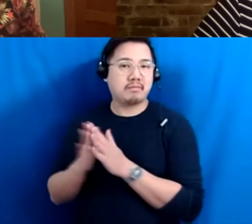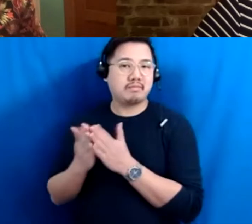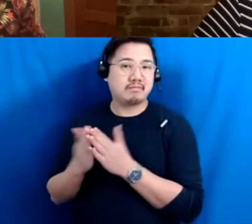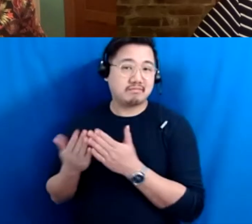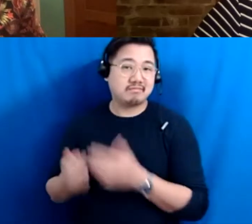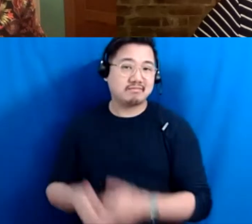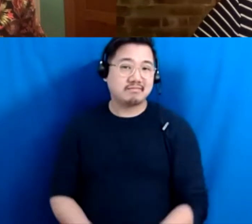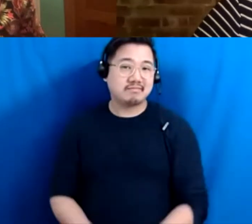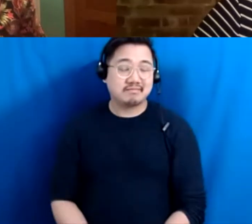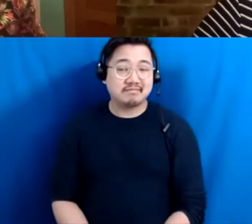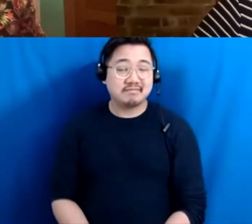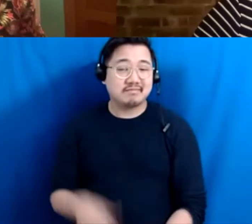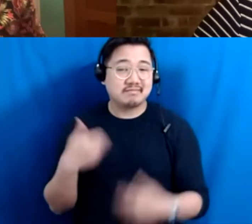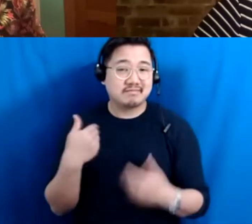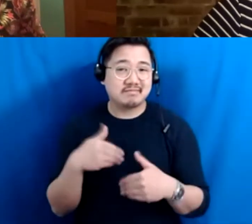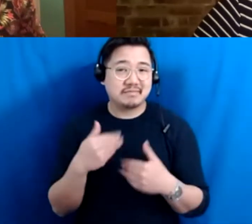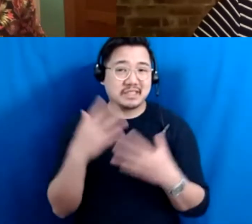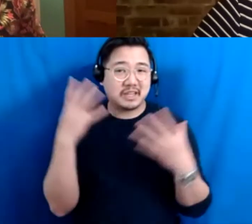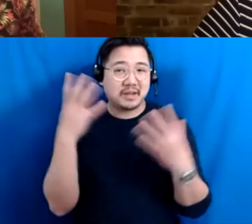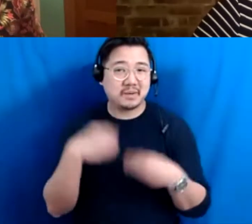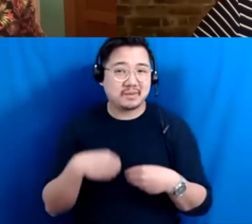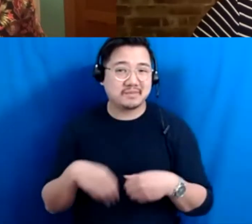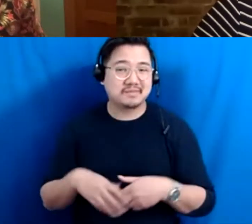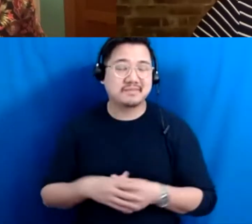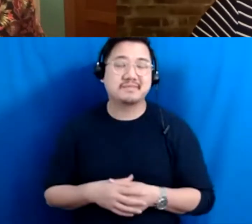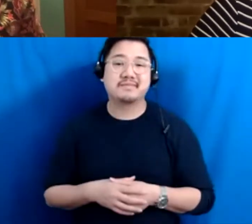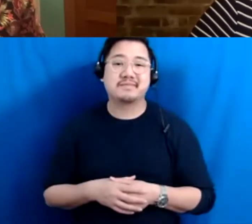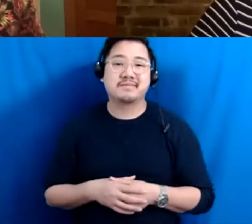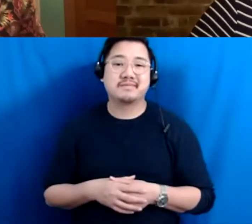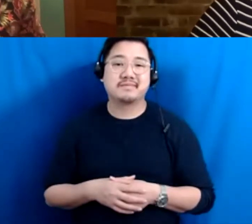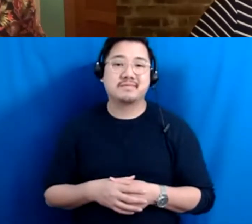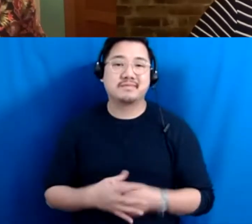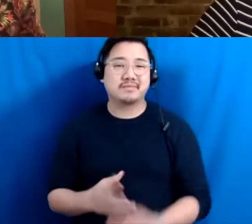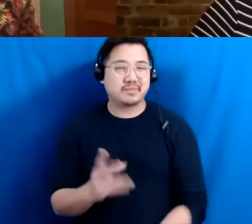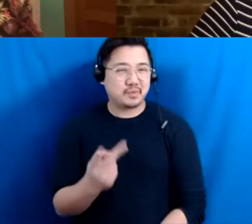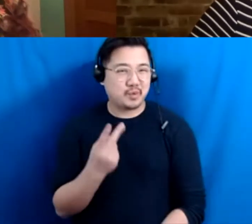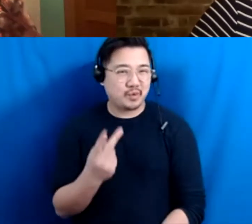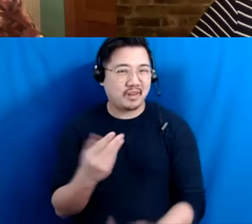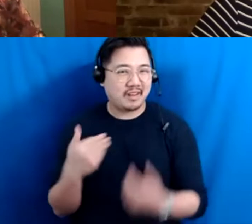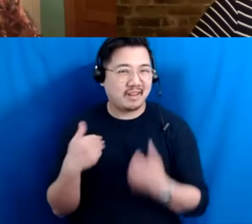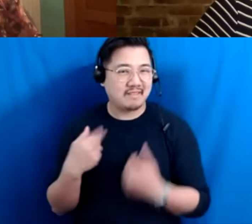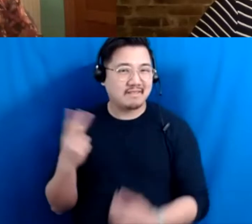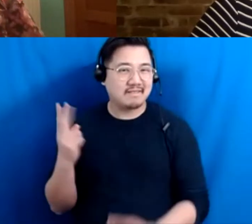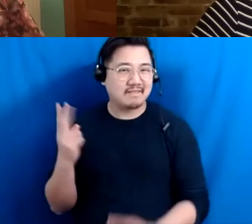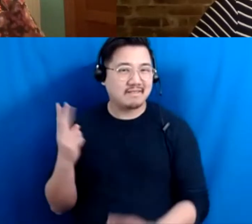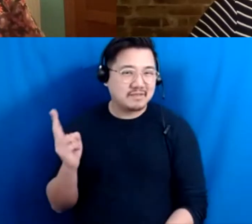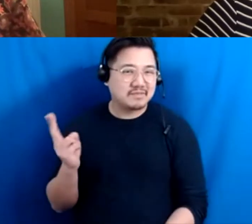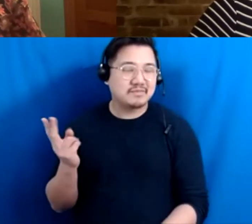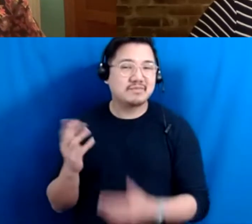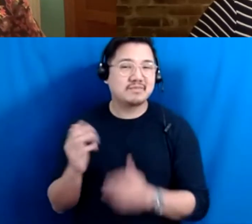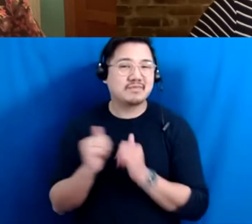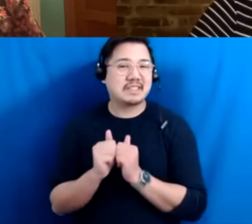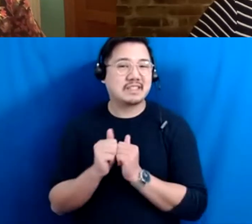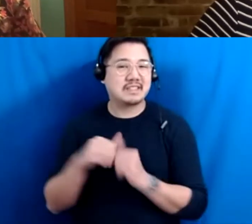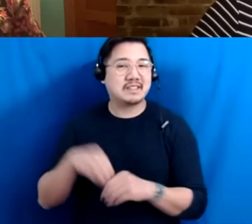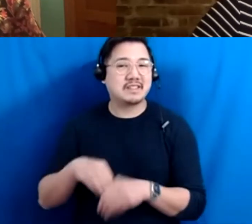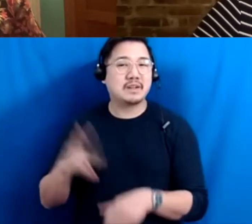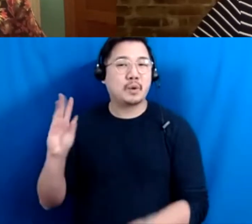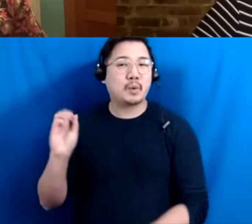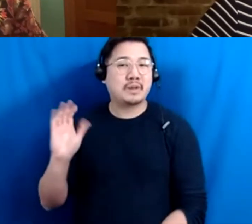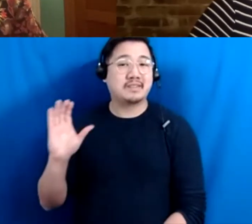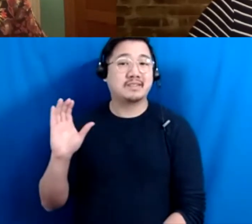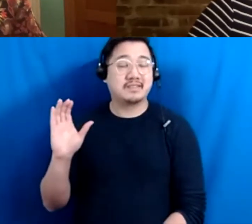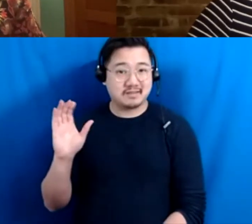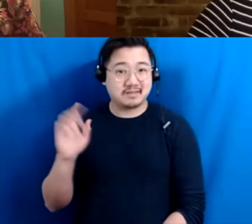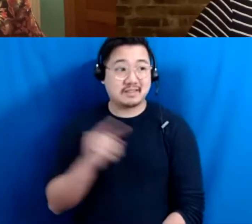That's super beautiful. Um, you and I both have some history in Wisconsin. And when I was reading, this